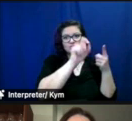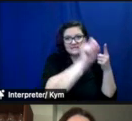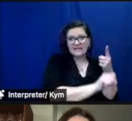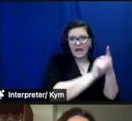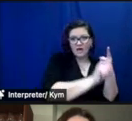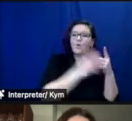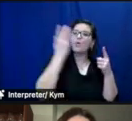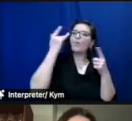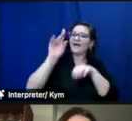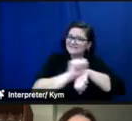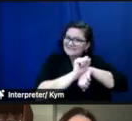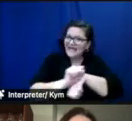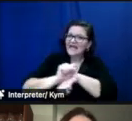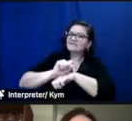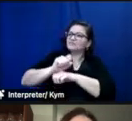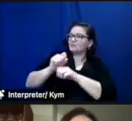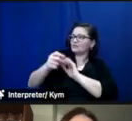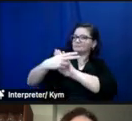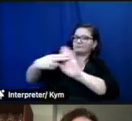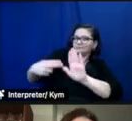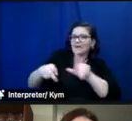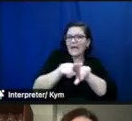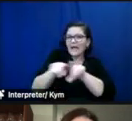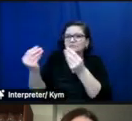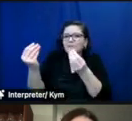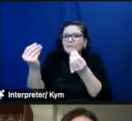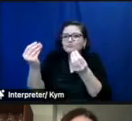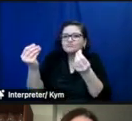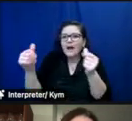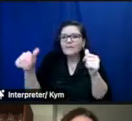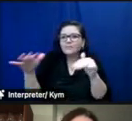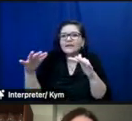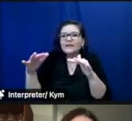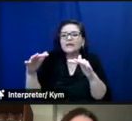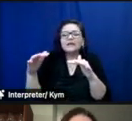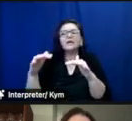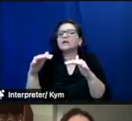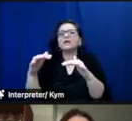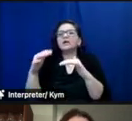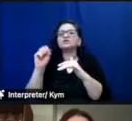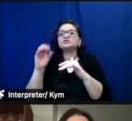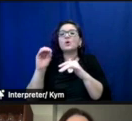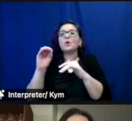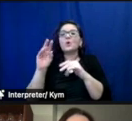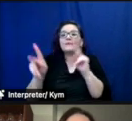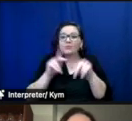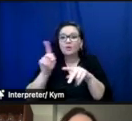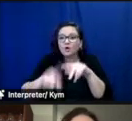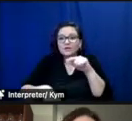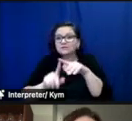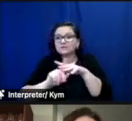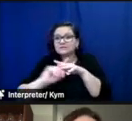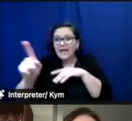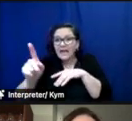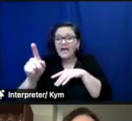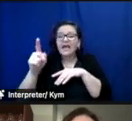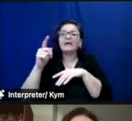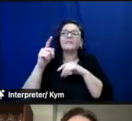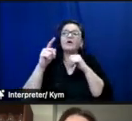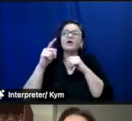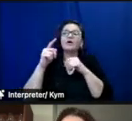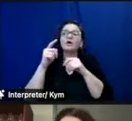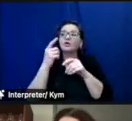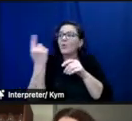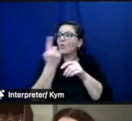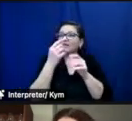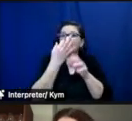the people couldn't just stay, go to the free states, because they could then have to be returned south. So they had to go into Canada or even further.